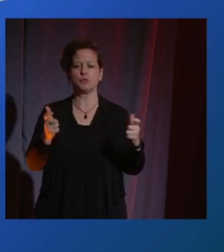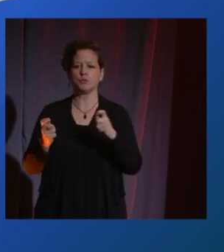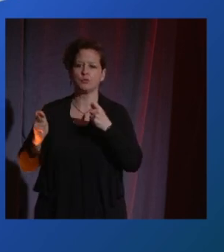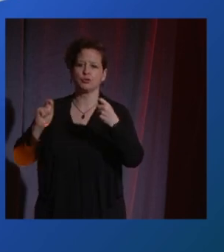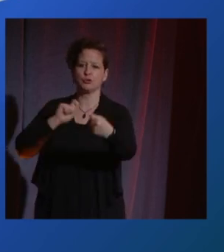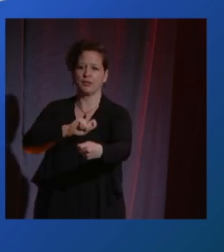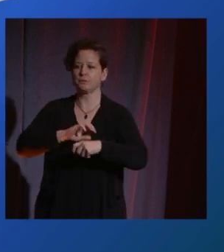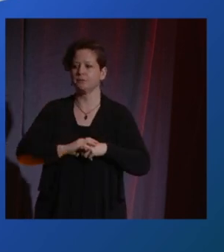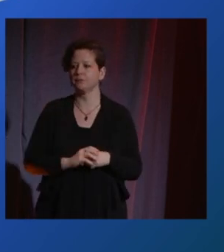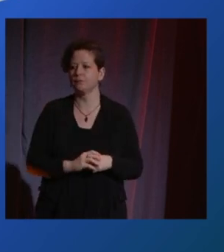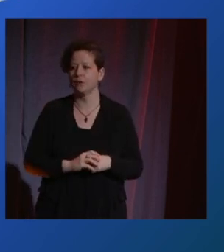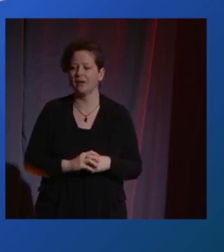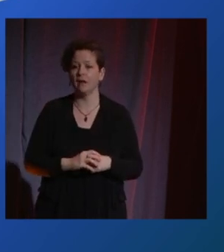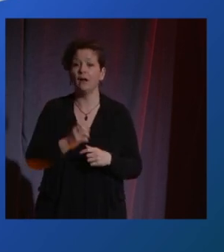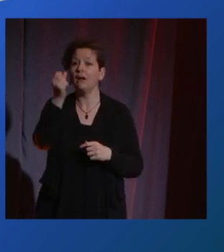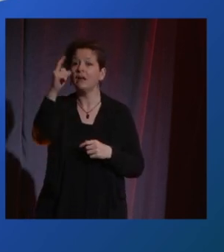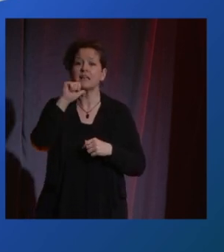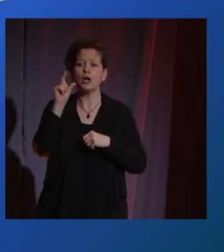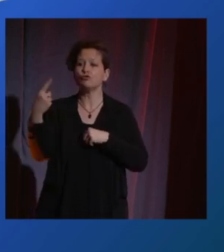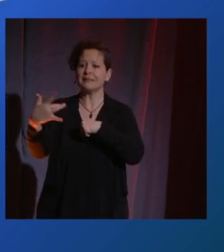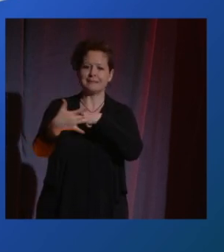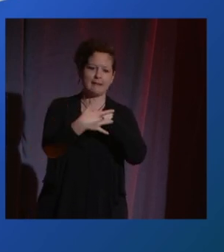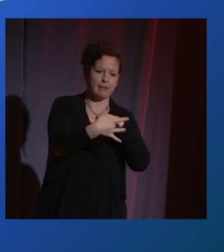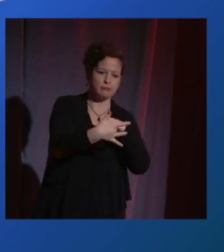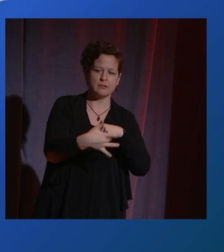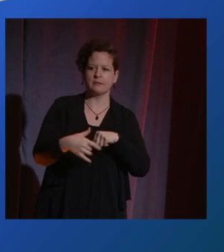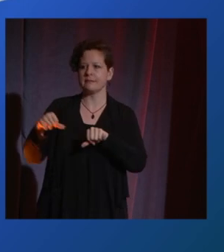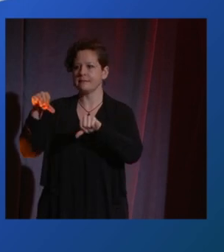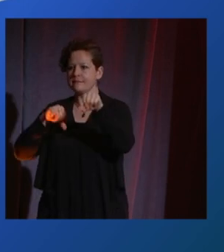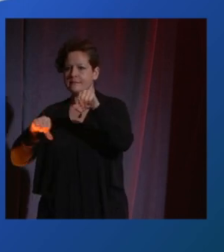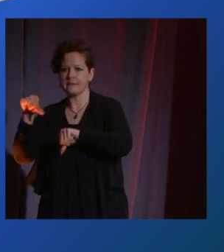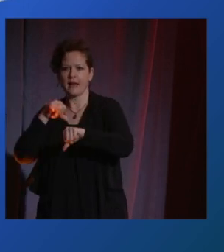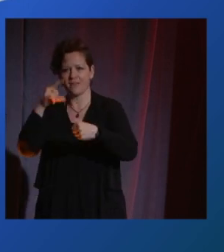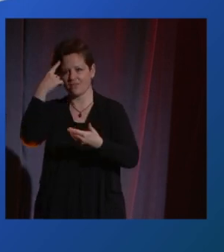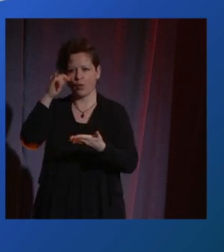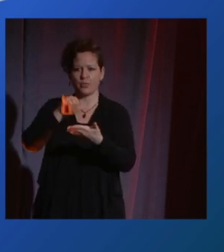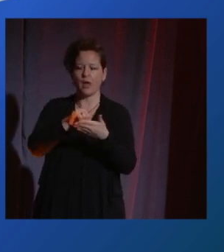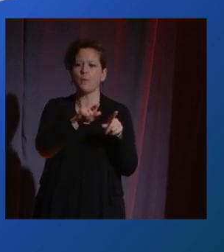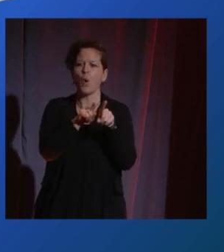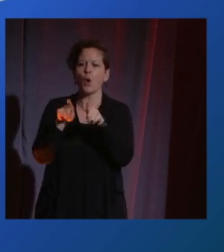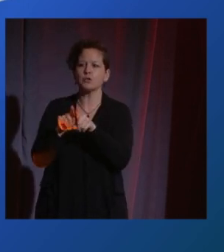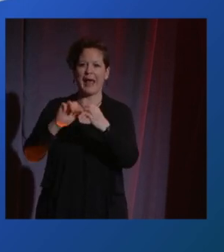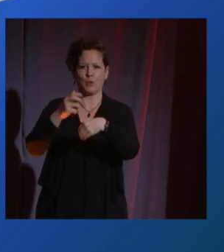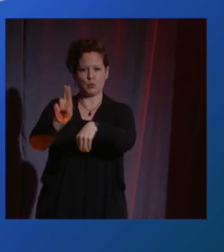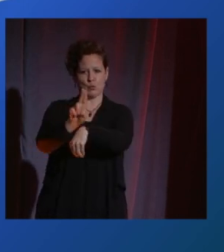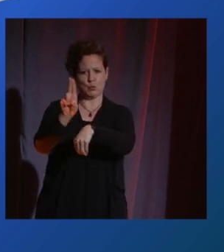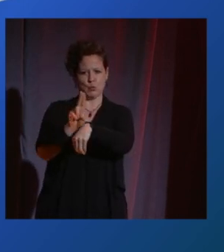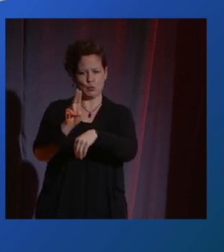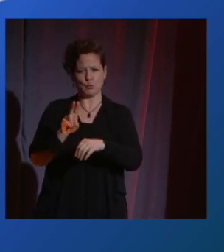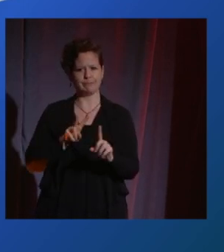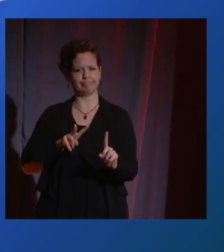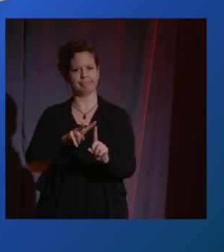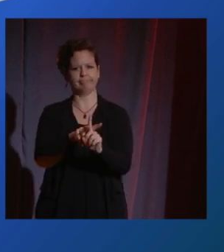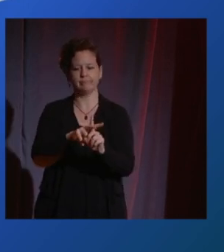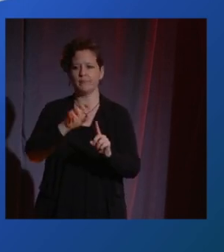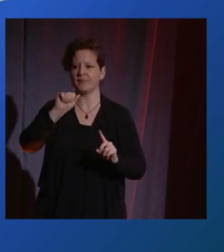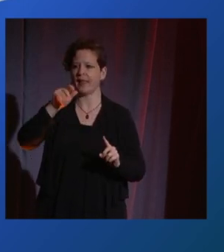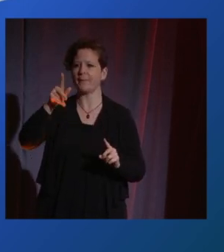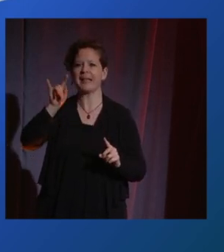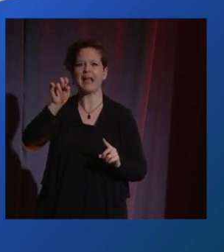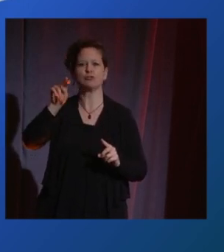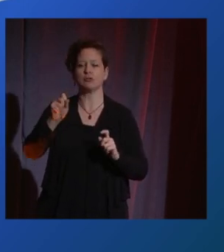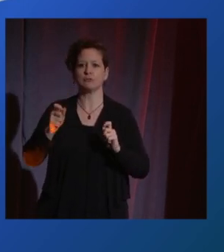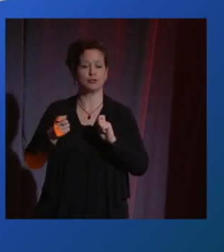it's not just the technology it's not just the science with it but it's also the applications have expanded